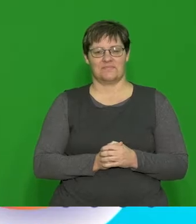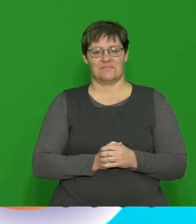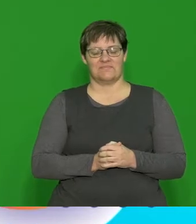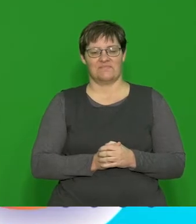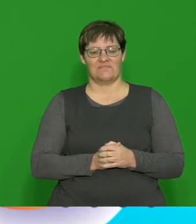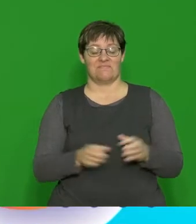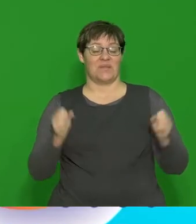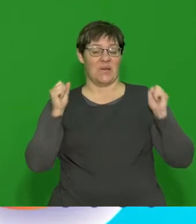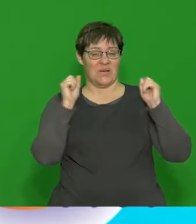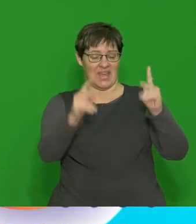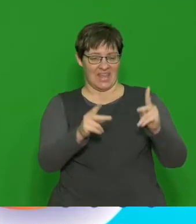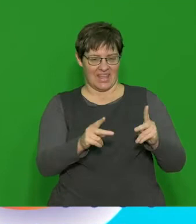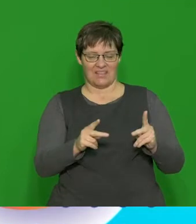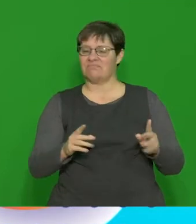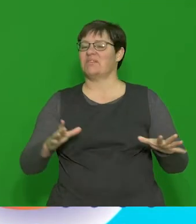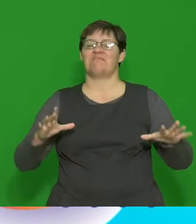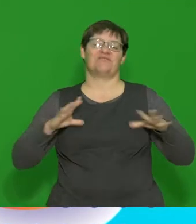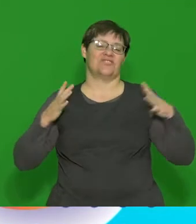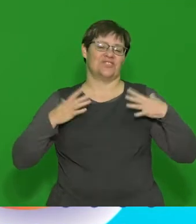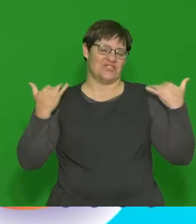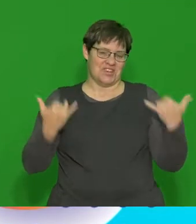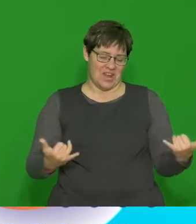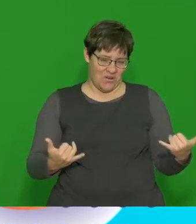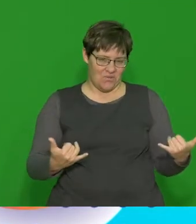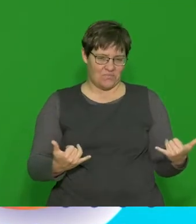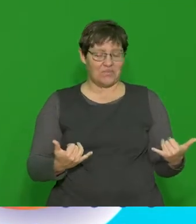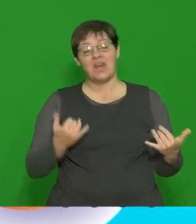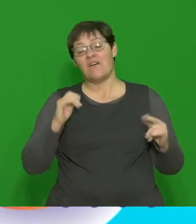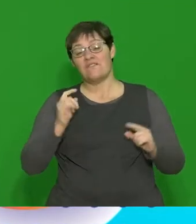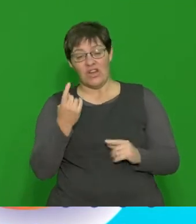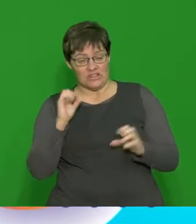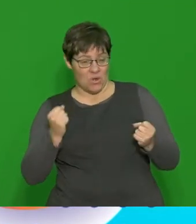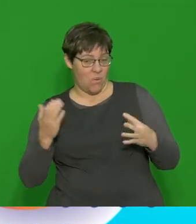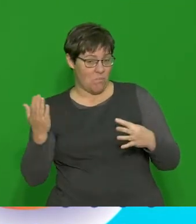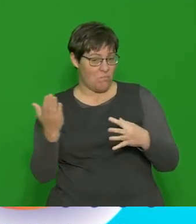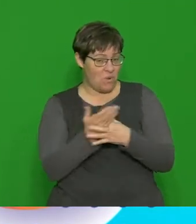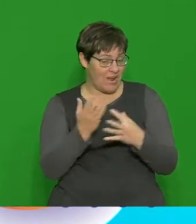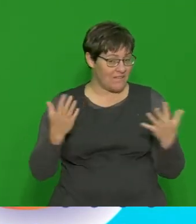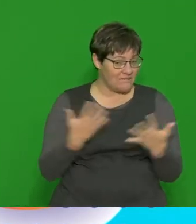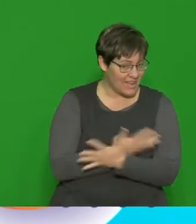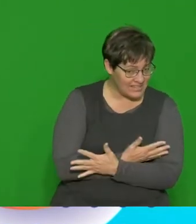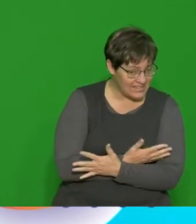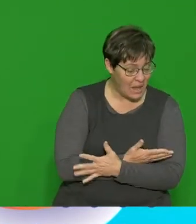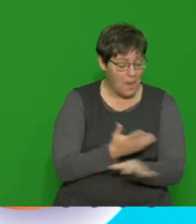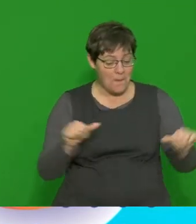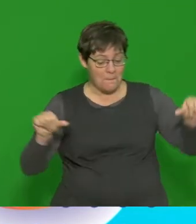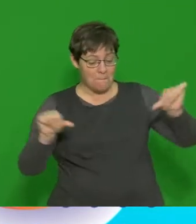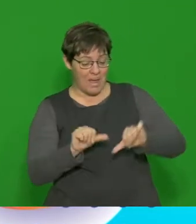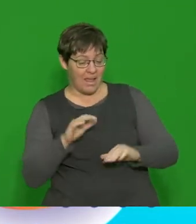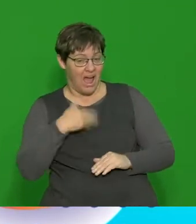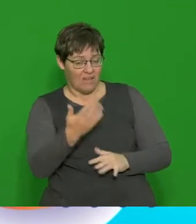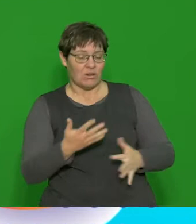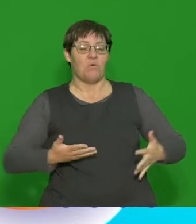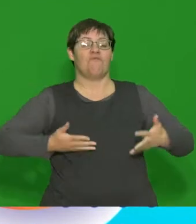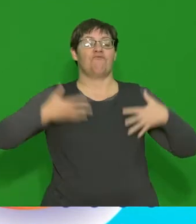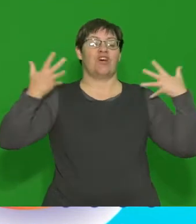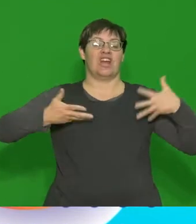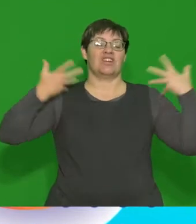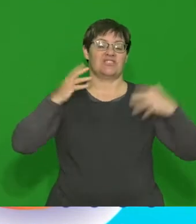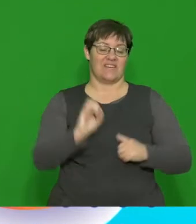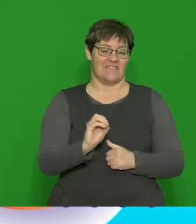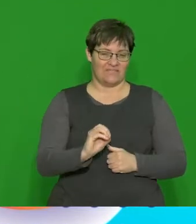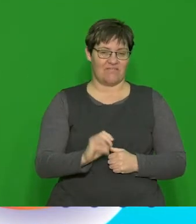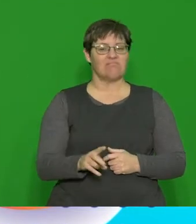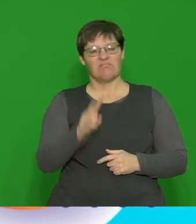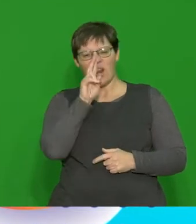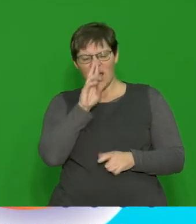All right, guys, that's all I have for now. I want us to take a quick ad break so that when we come back a bit refreshed, we can then look